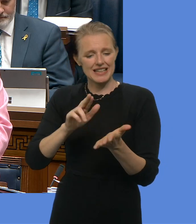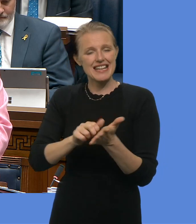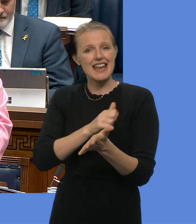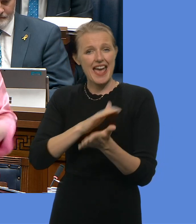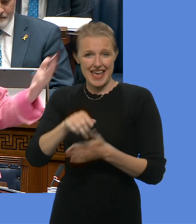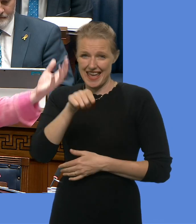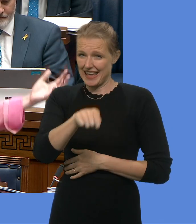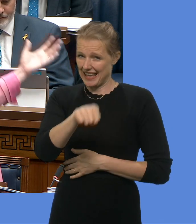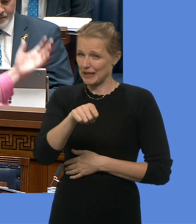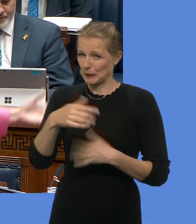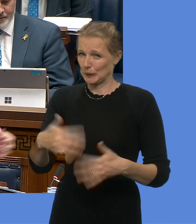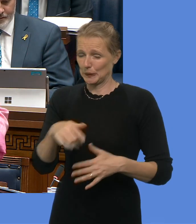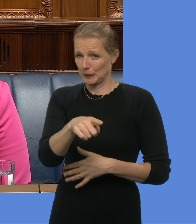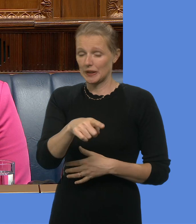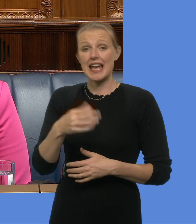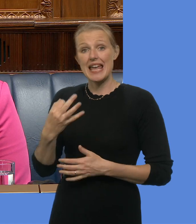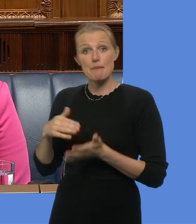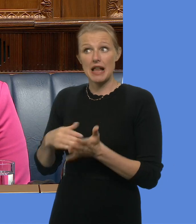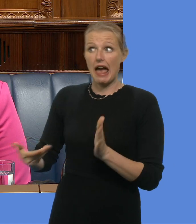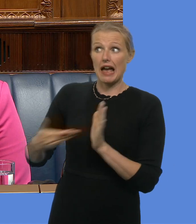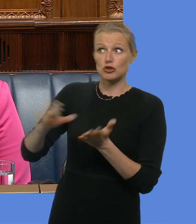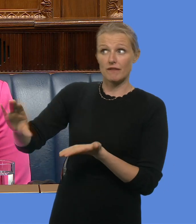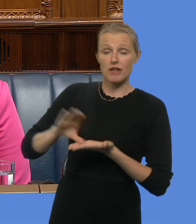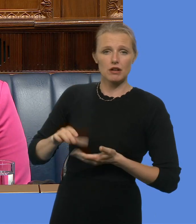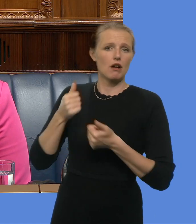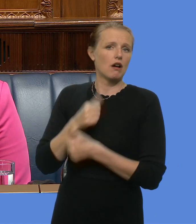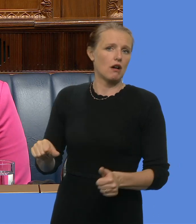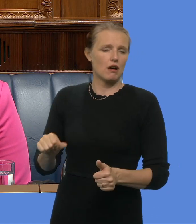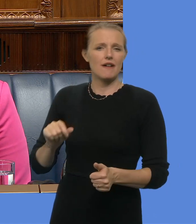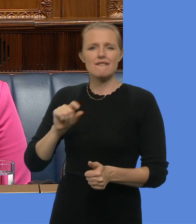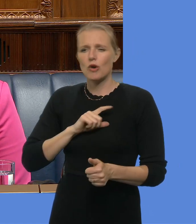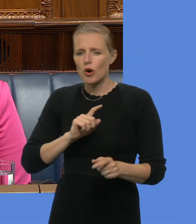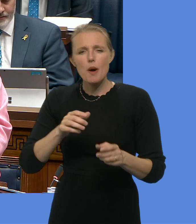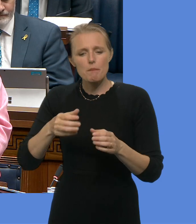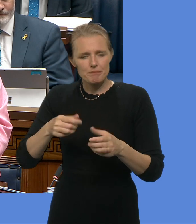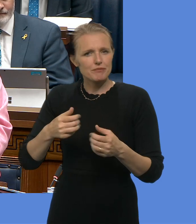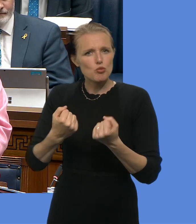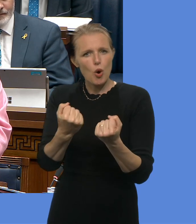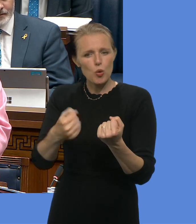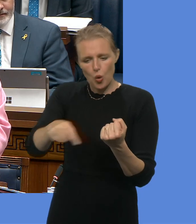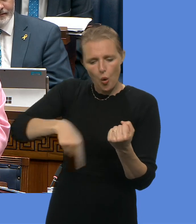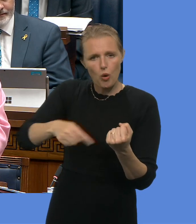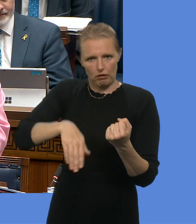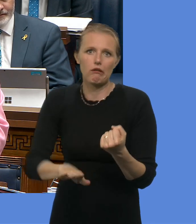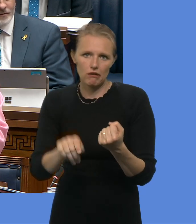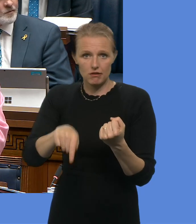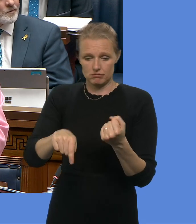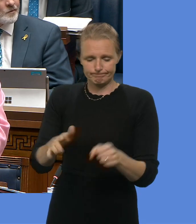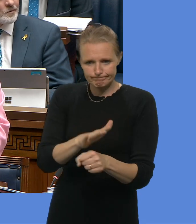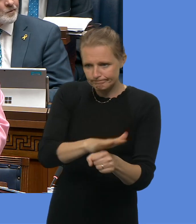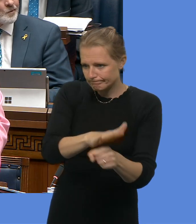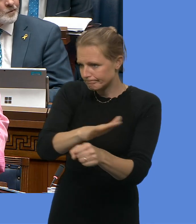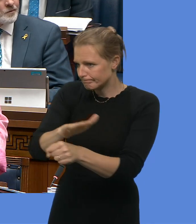We've secured £8 million of additional funding in relation to potholes. We have secured inclusion of Northern Ireland in the Post